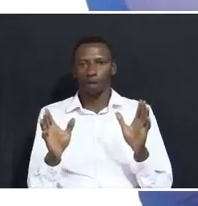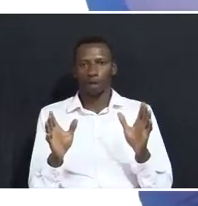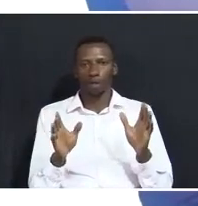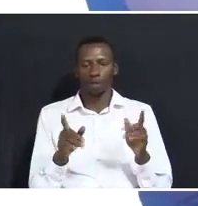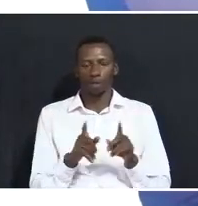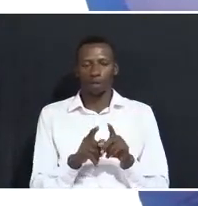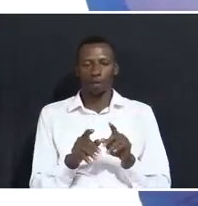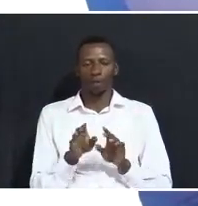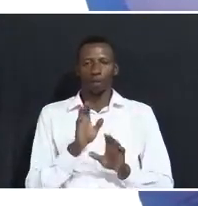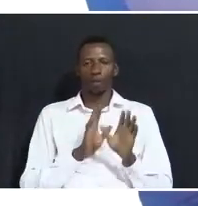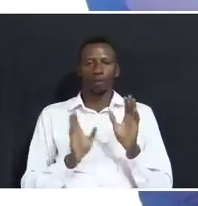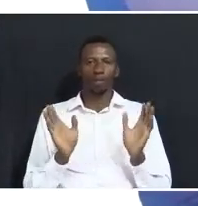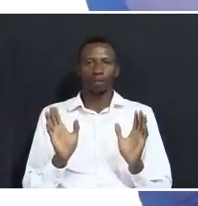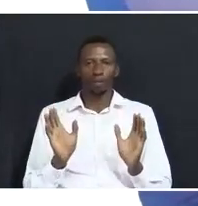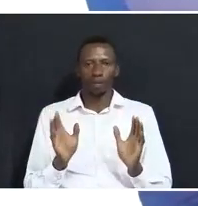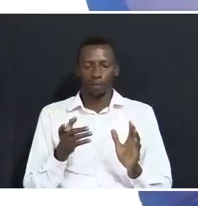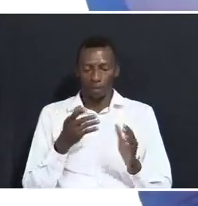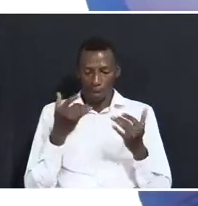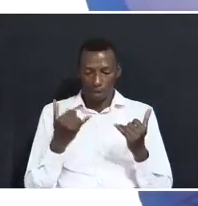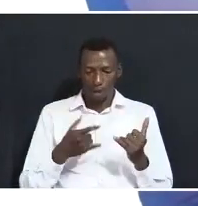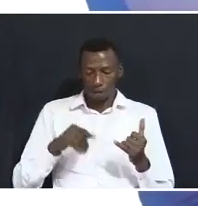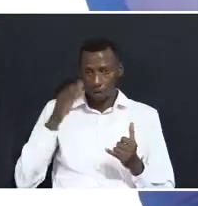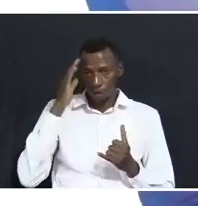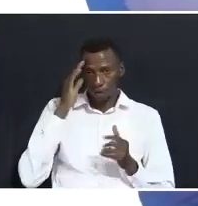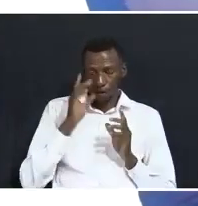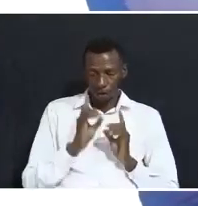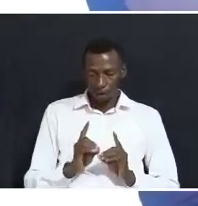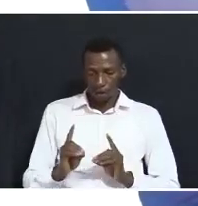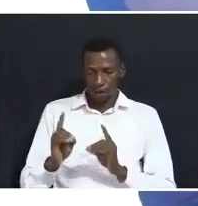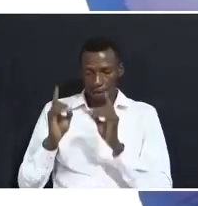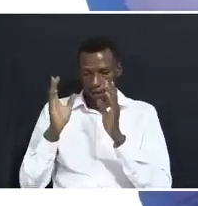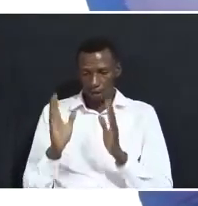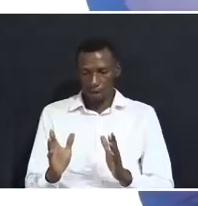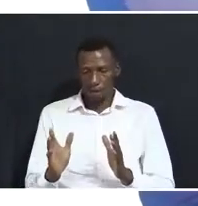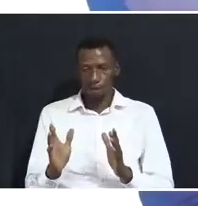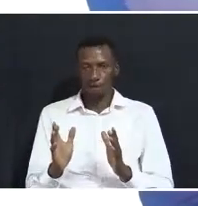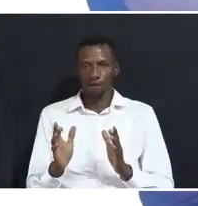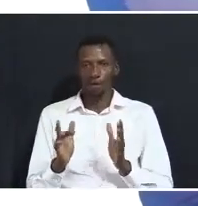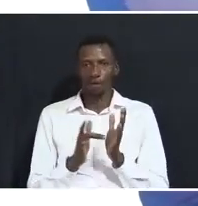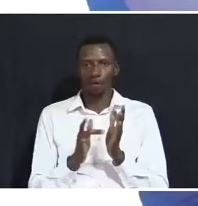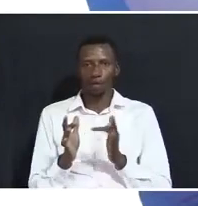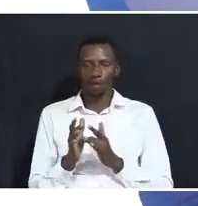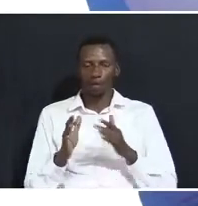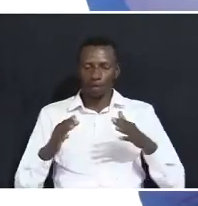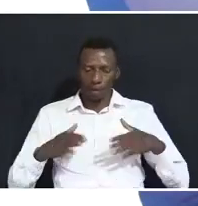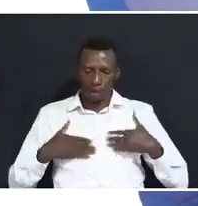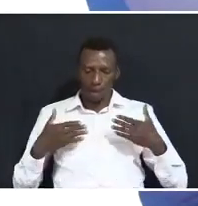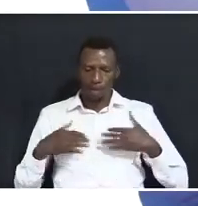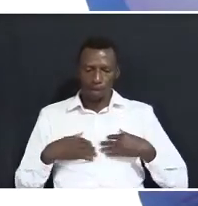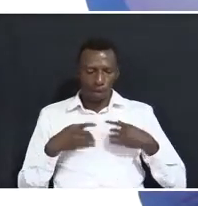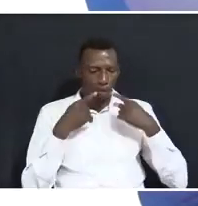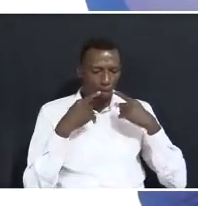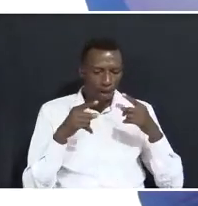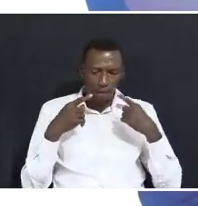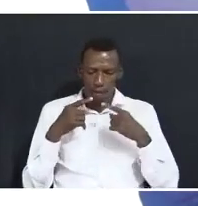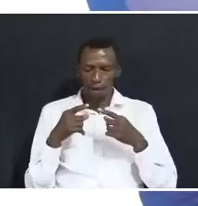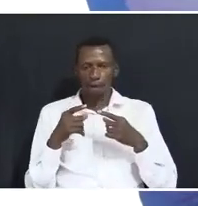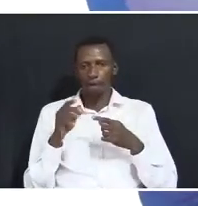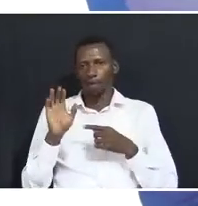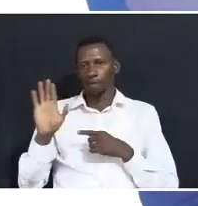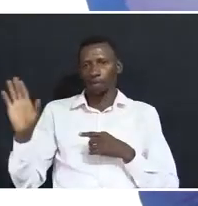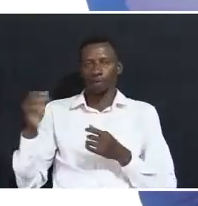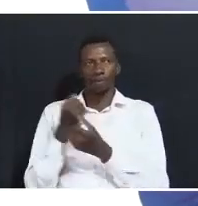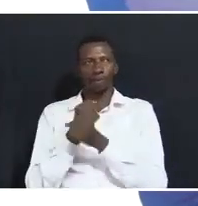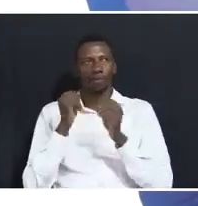back. Now we know that the disciples of Jesus are happy publishing him as their Savior. These disciples